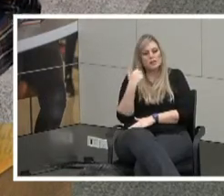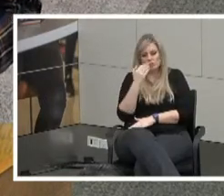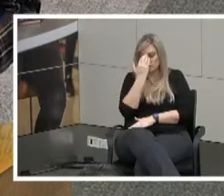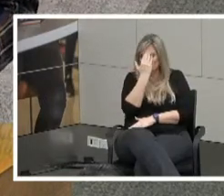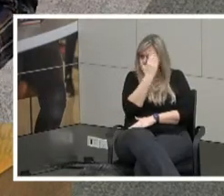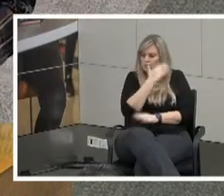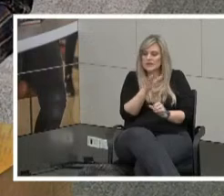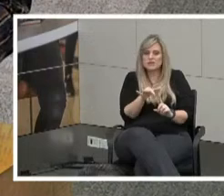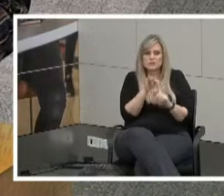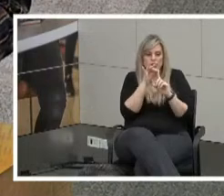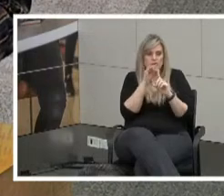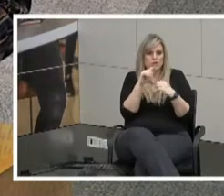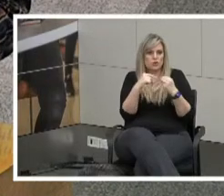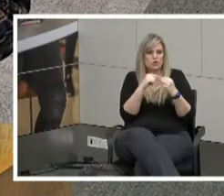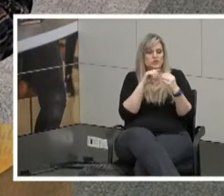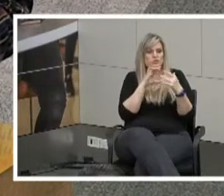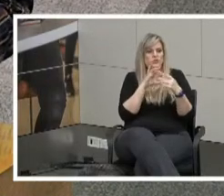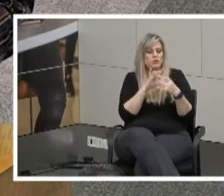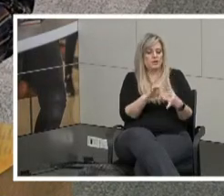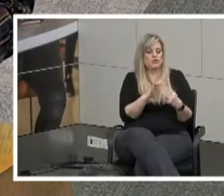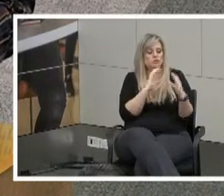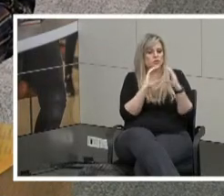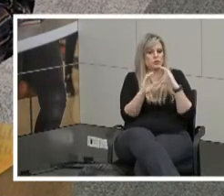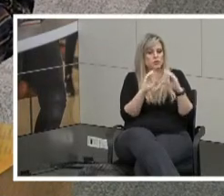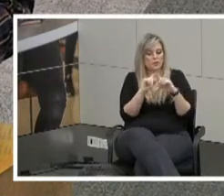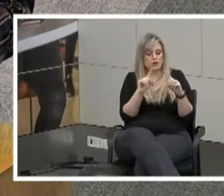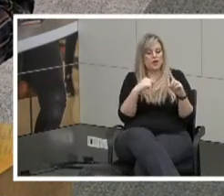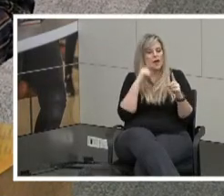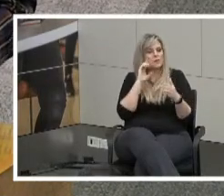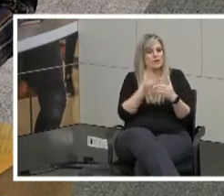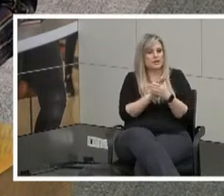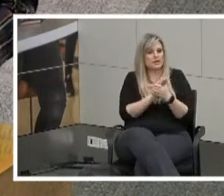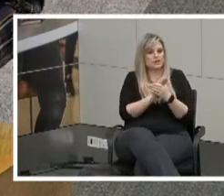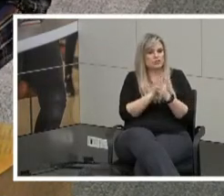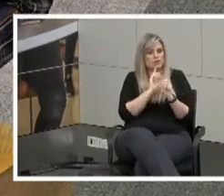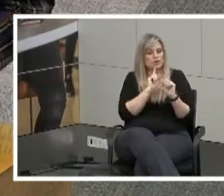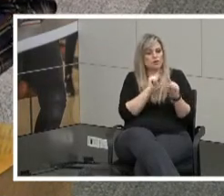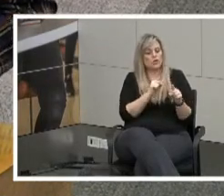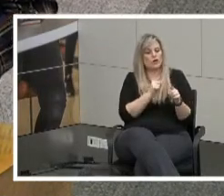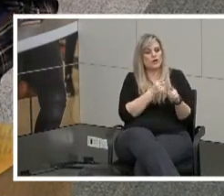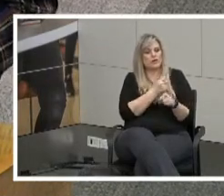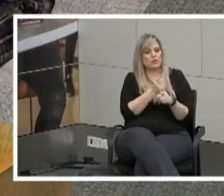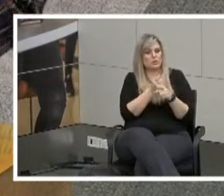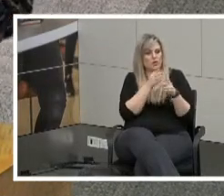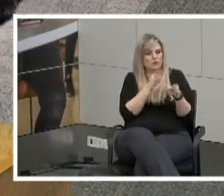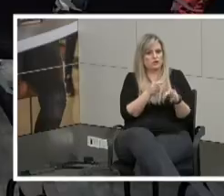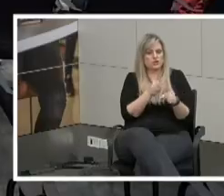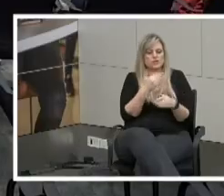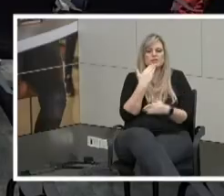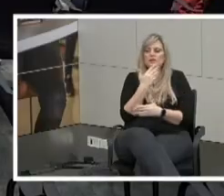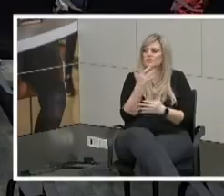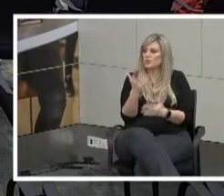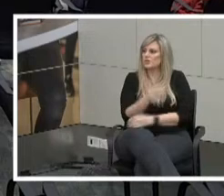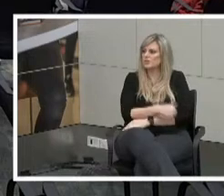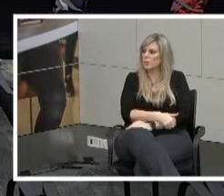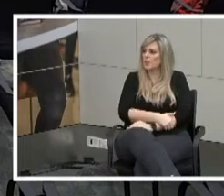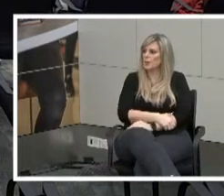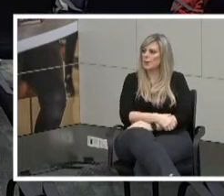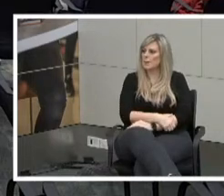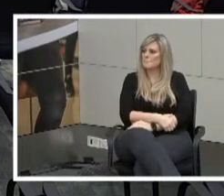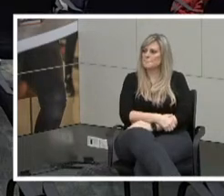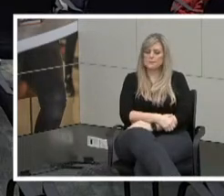in terms of communication but I believe that we're moving in the right direction thank you very much thank